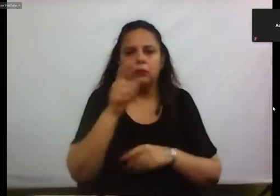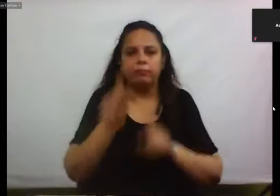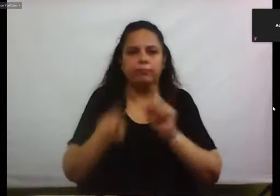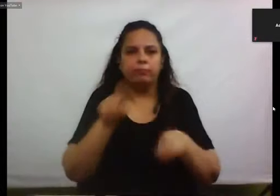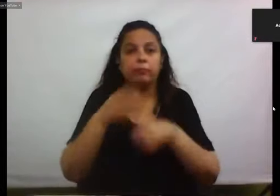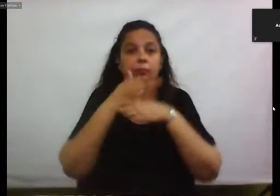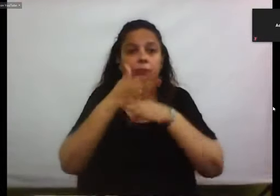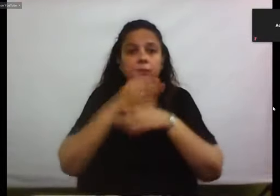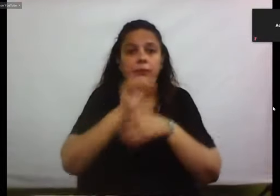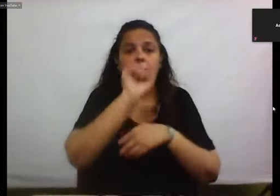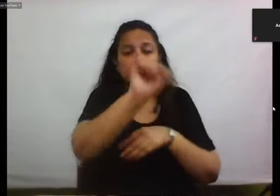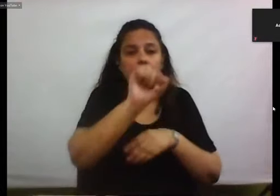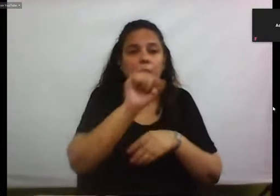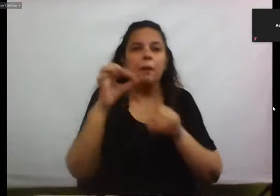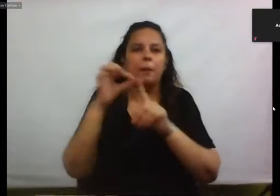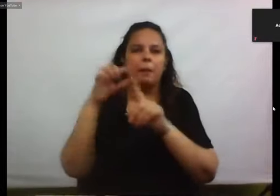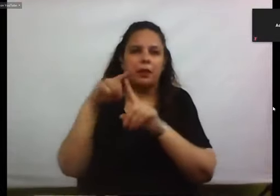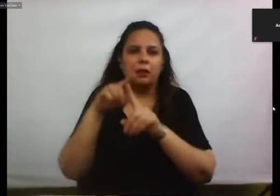your screen.